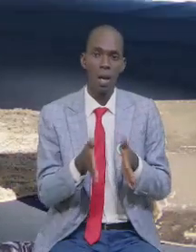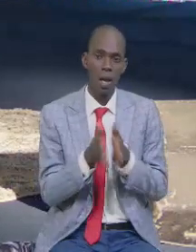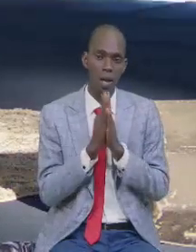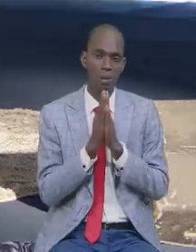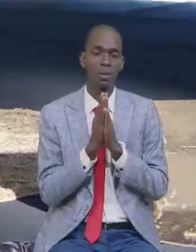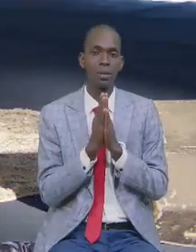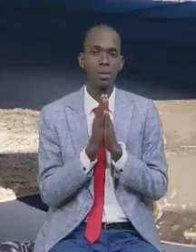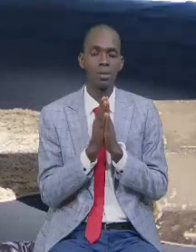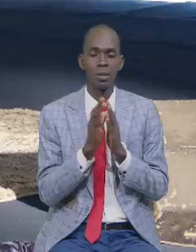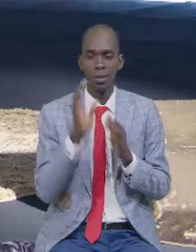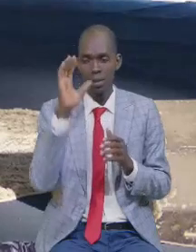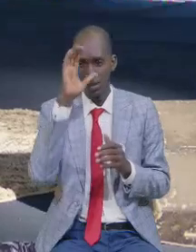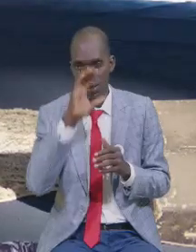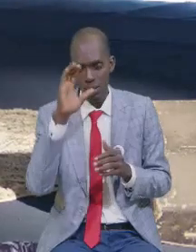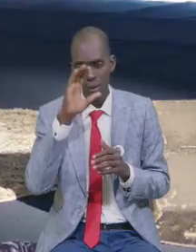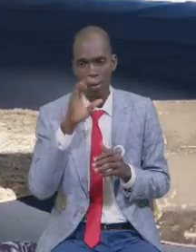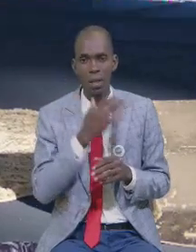seek, knock.